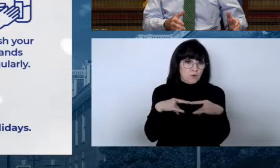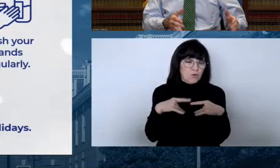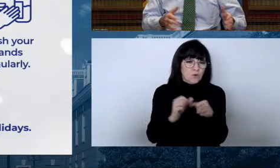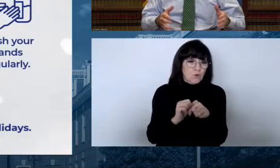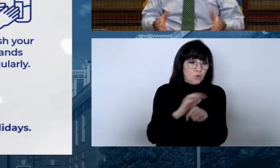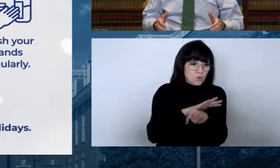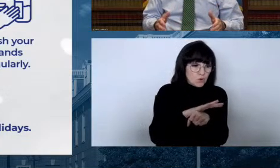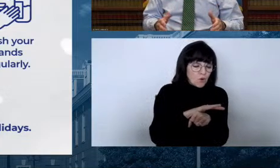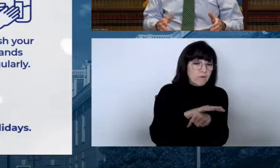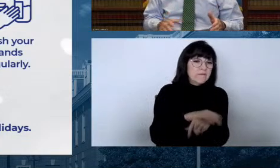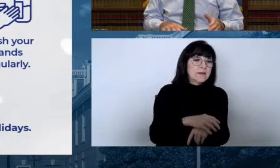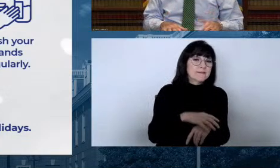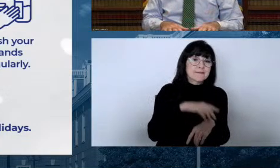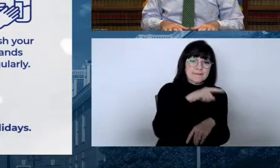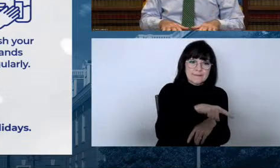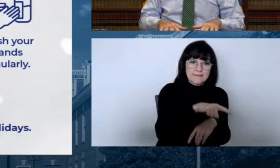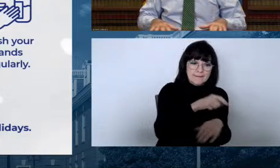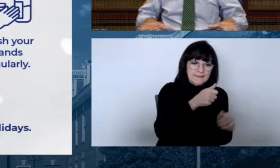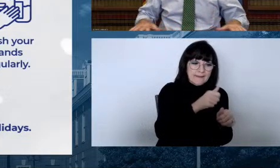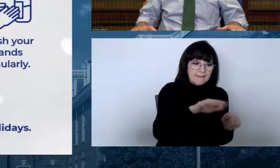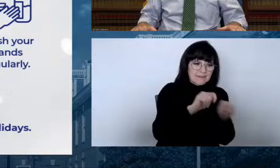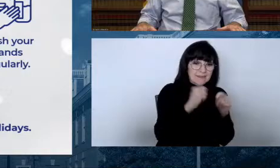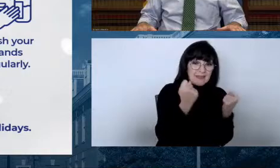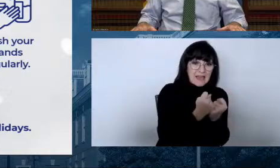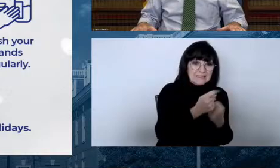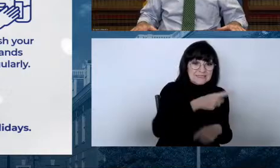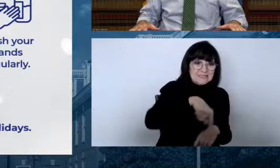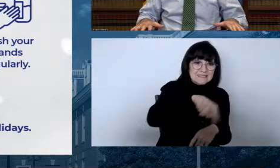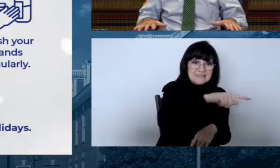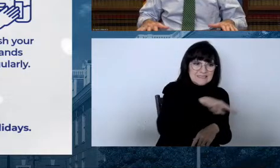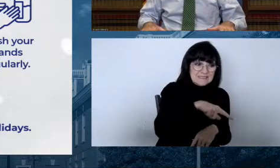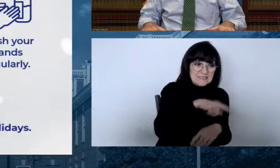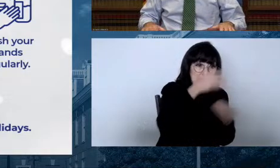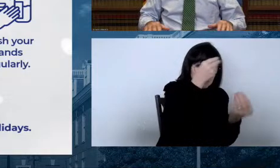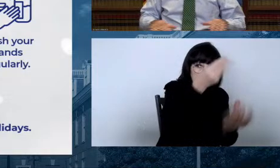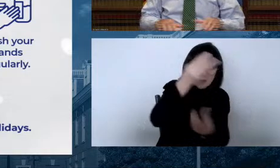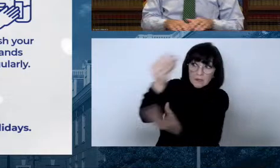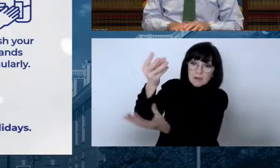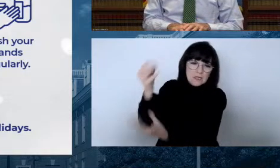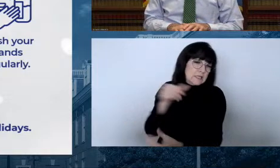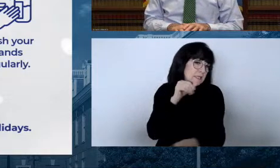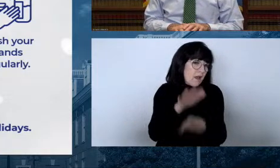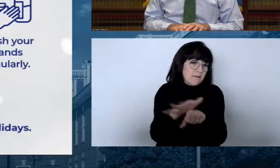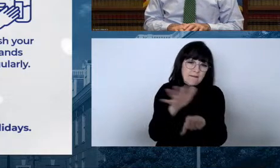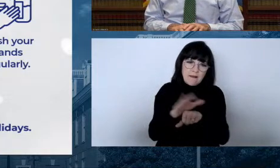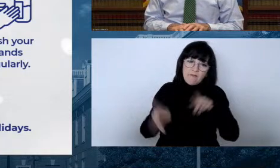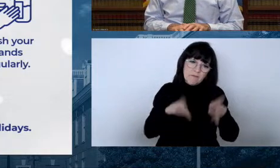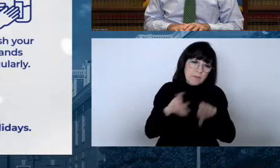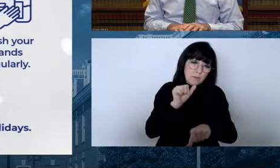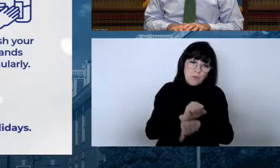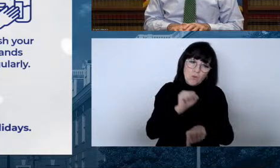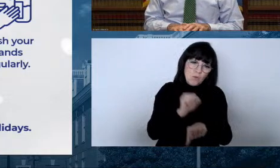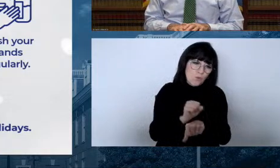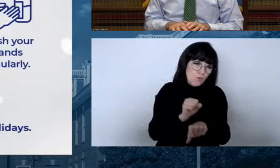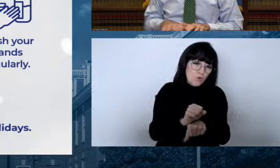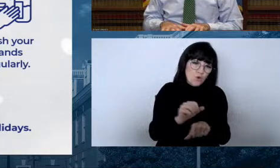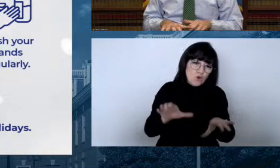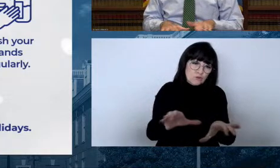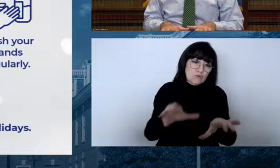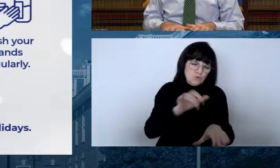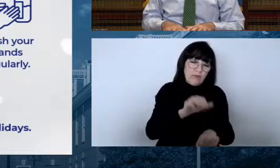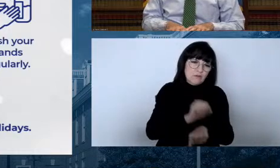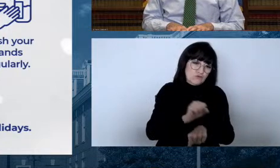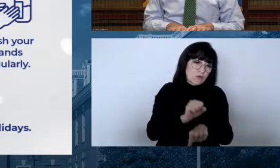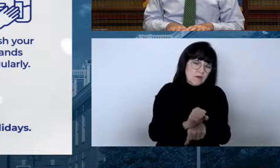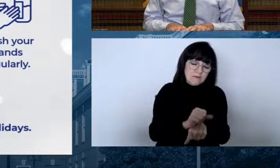other folks that need to be notified, gets stressed to the limit. And so, as Secretary McGarrick mentioned, you need to